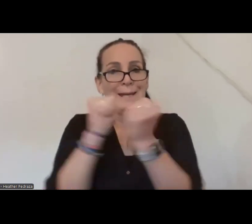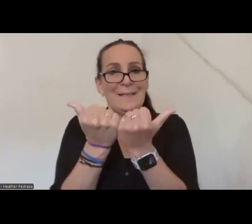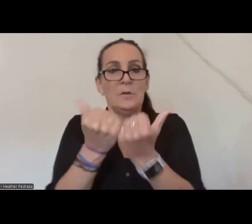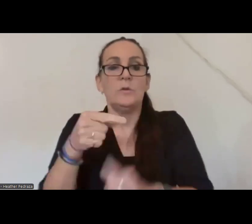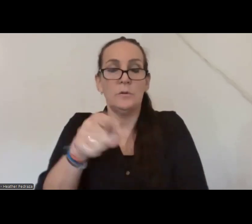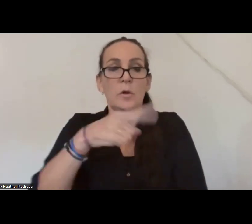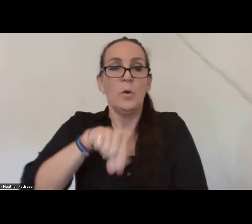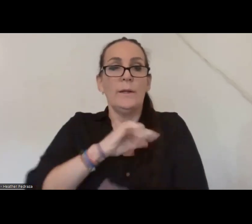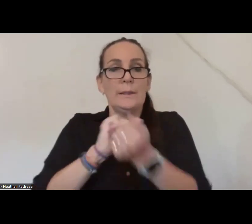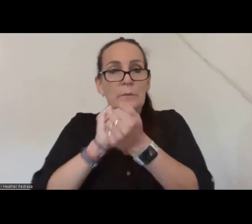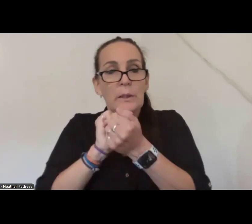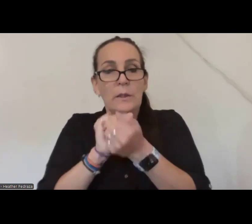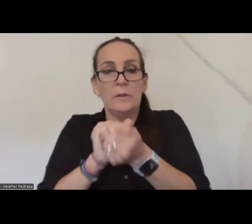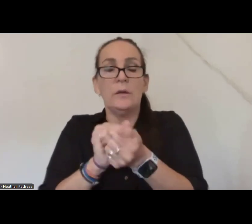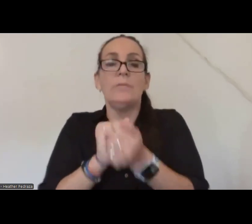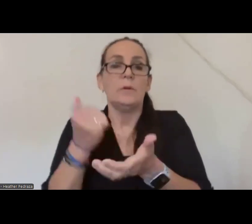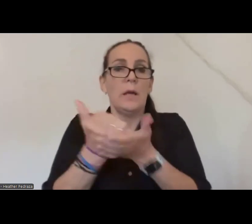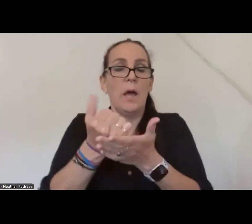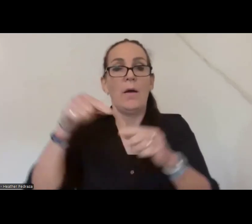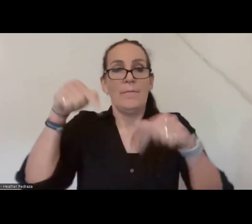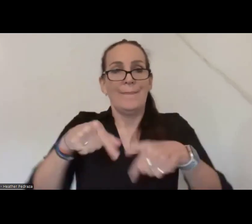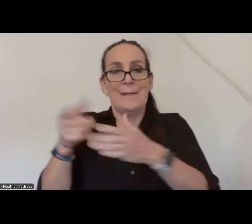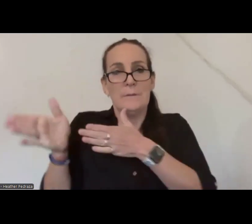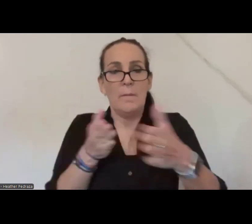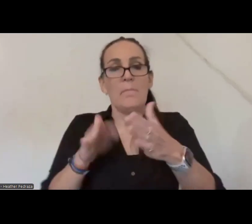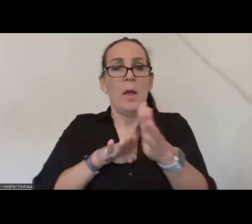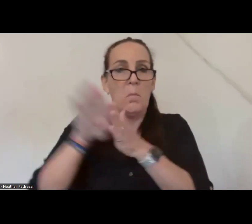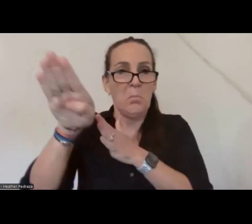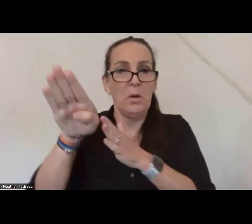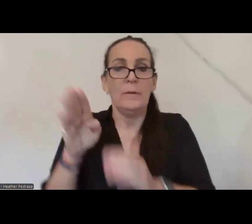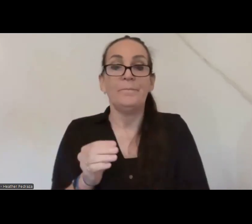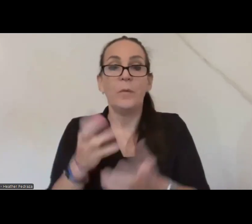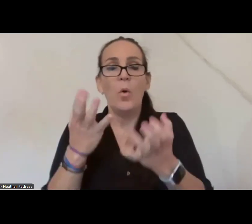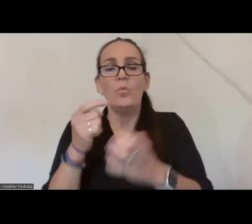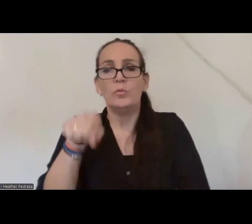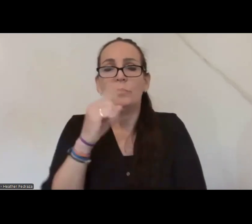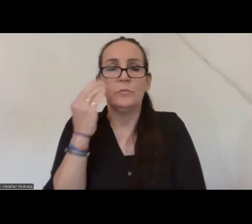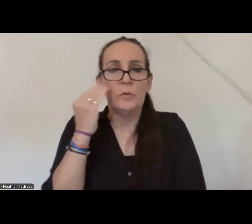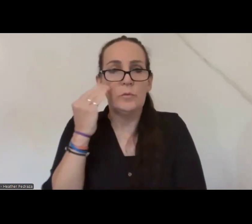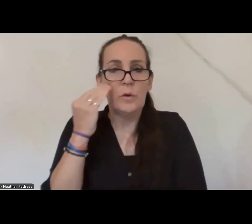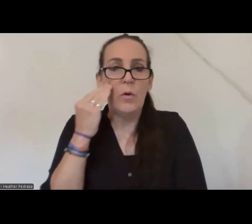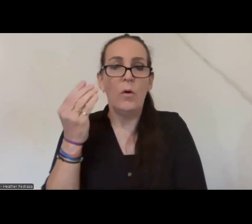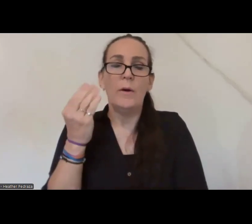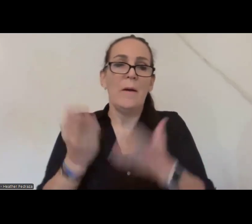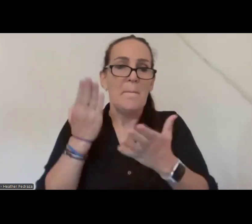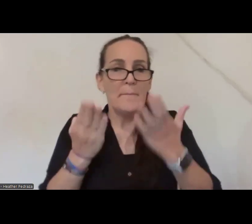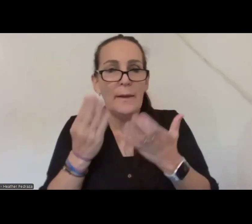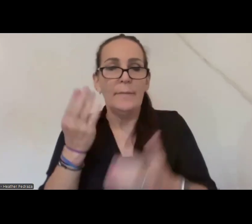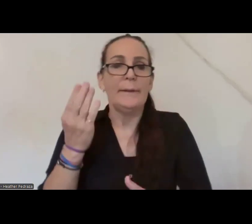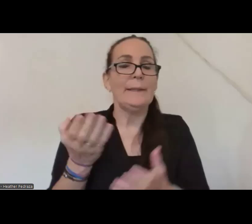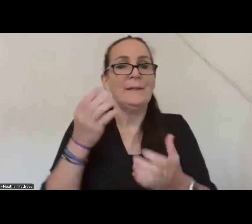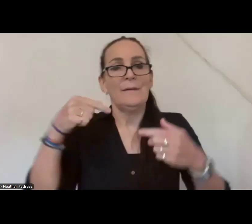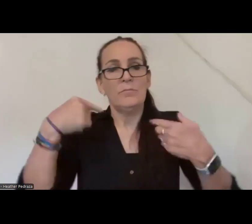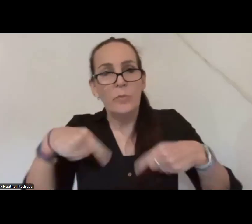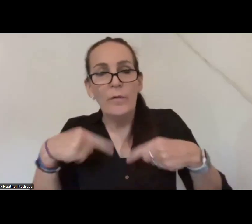these master plan goals and initiatives. I want you to know that among all the uncertainty and roadblocks, we are